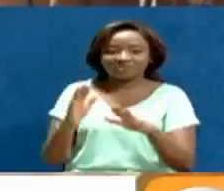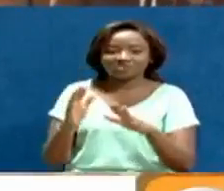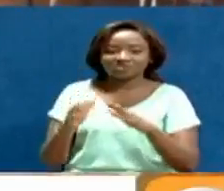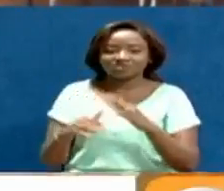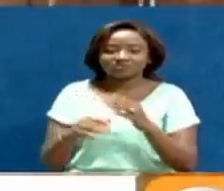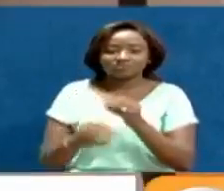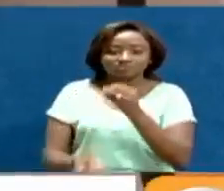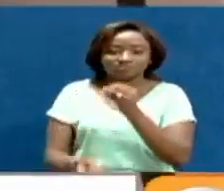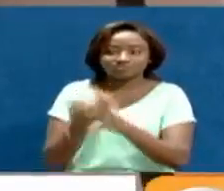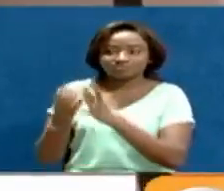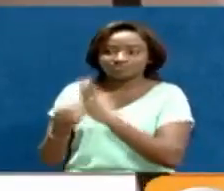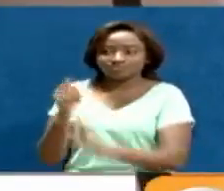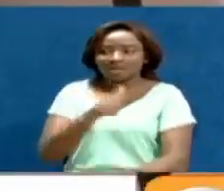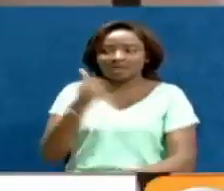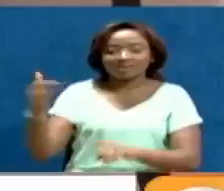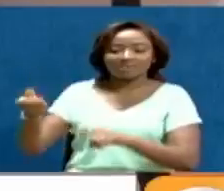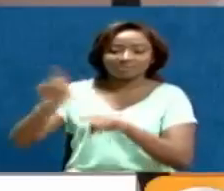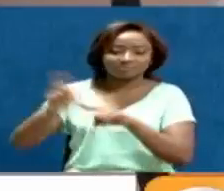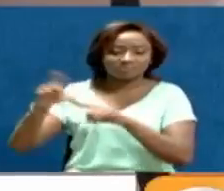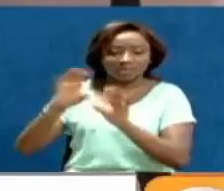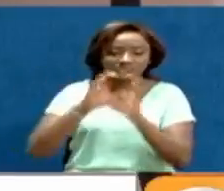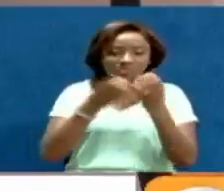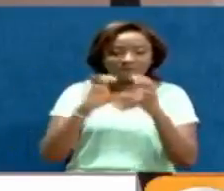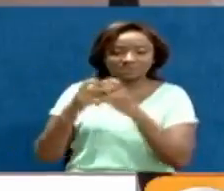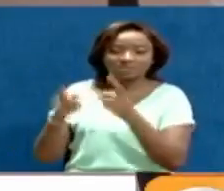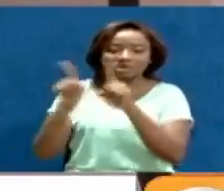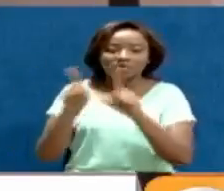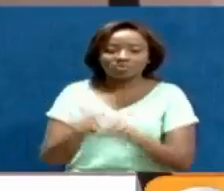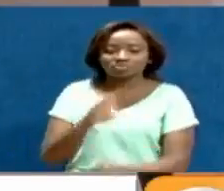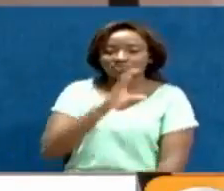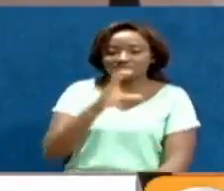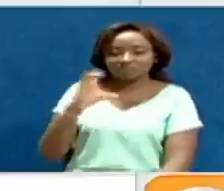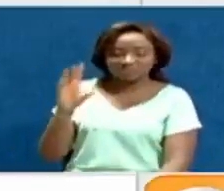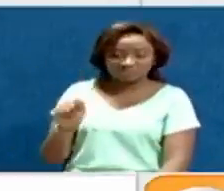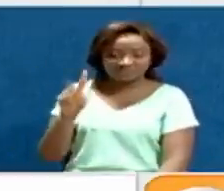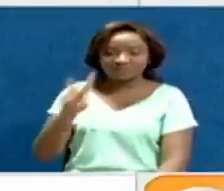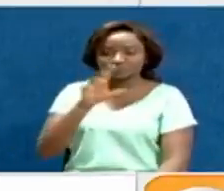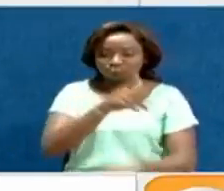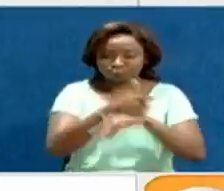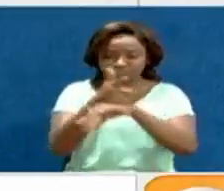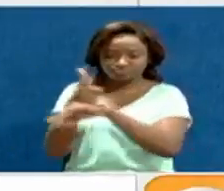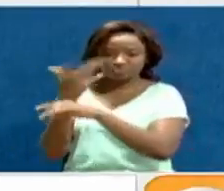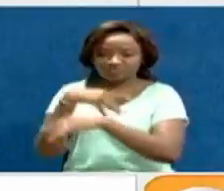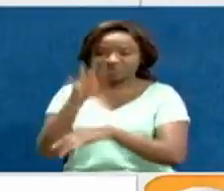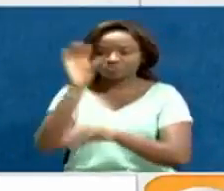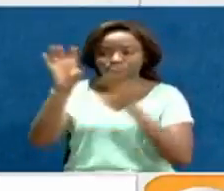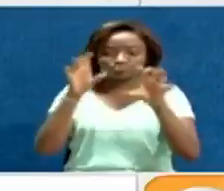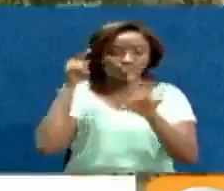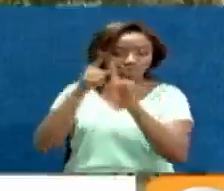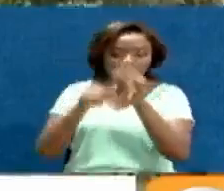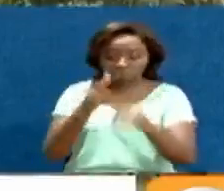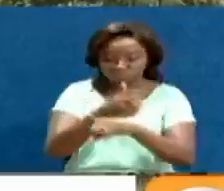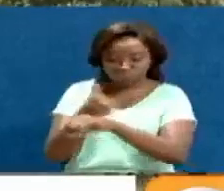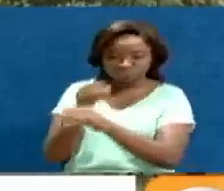11 additional classes. CCTV cameras have also been mounted in order to monitor children while learning. The school has